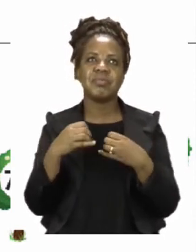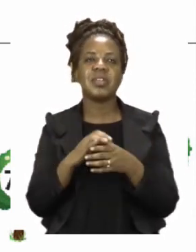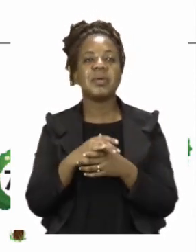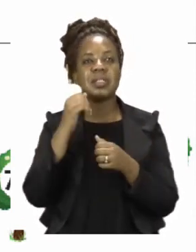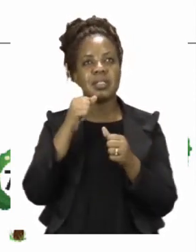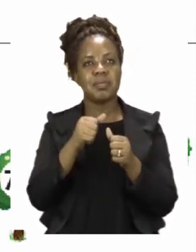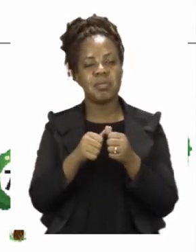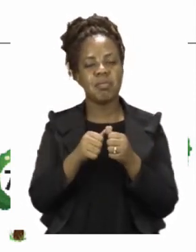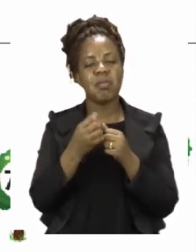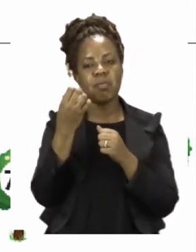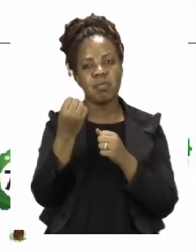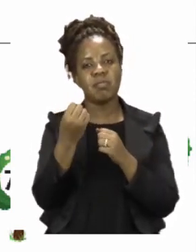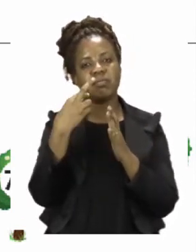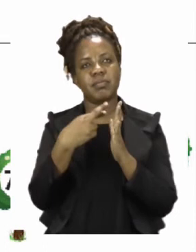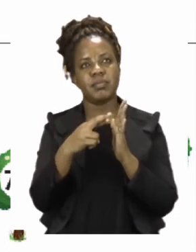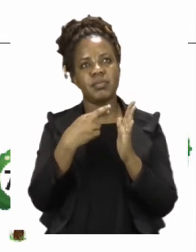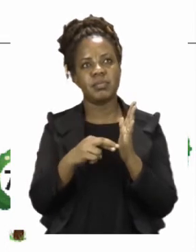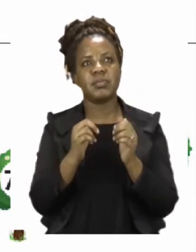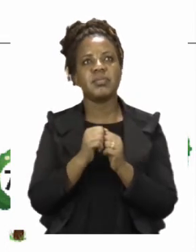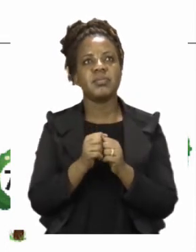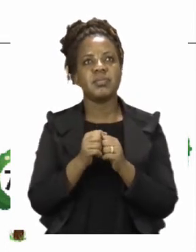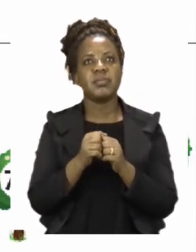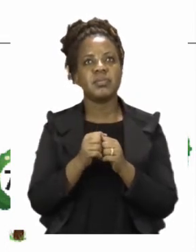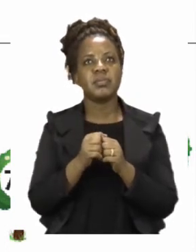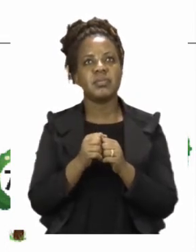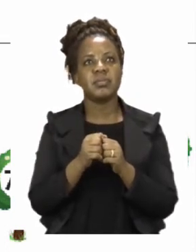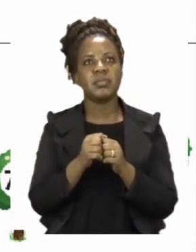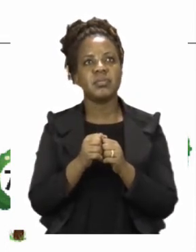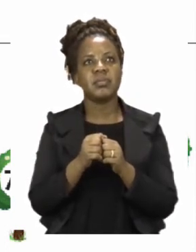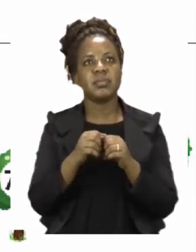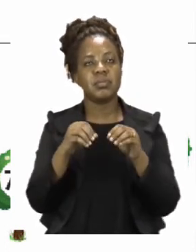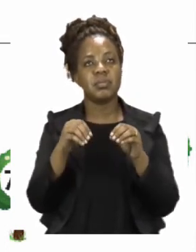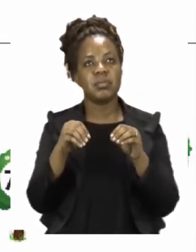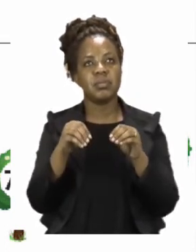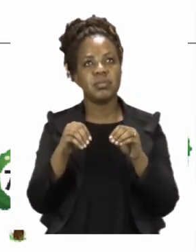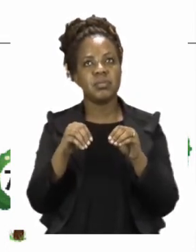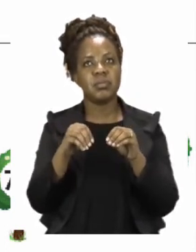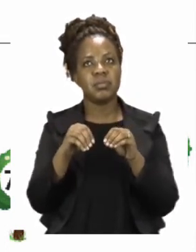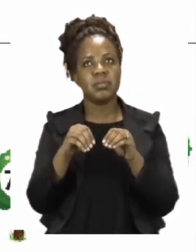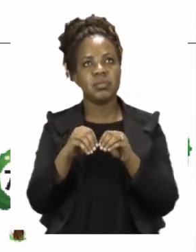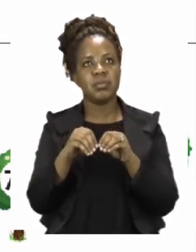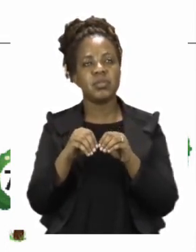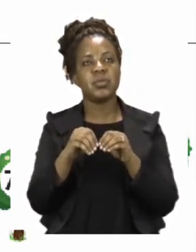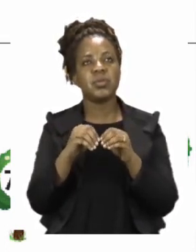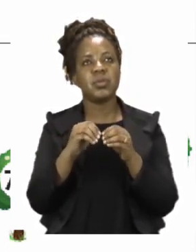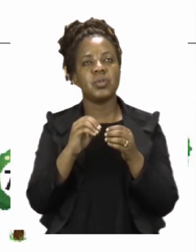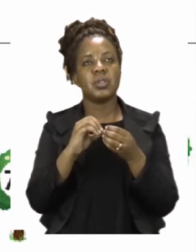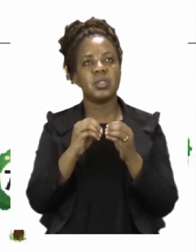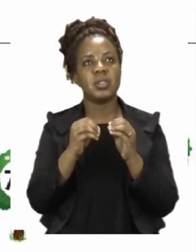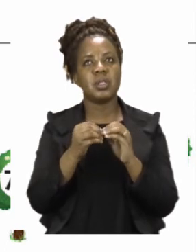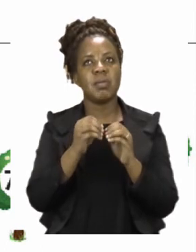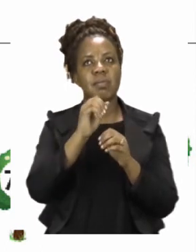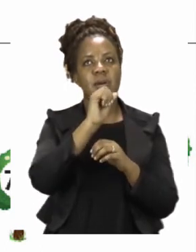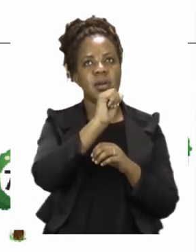12. The last number we land on is our answer. Let's do it again. 15 is already